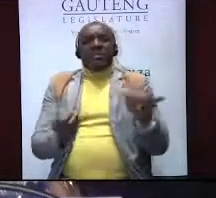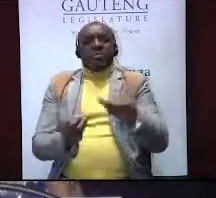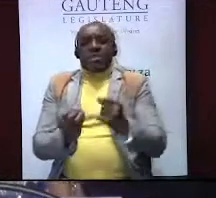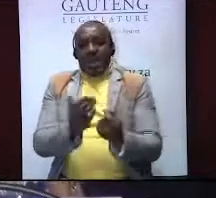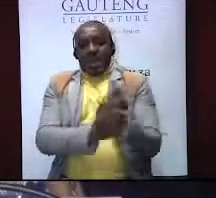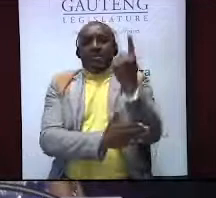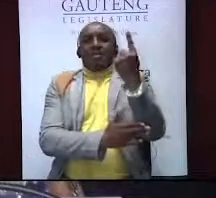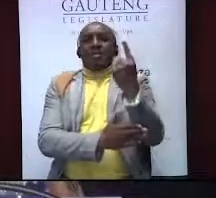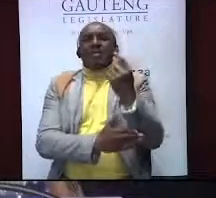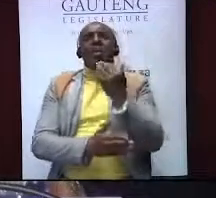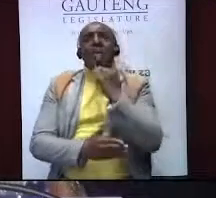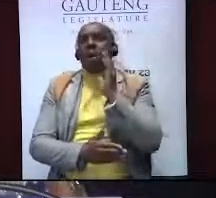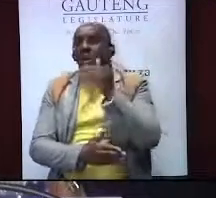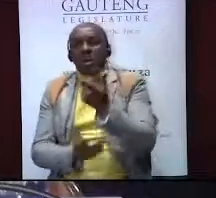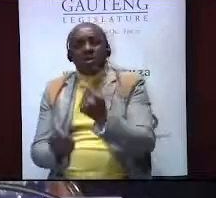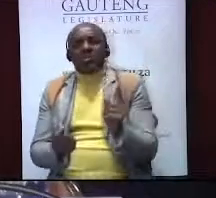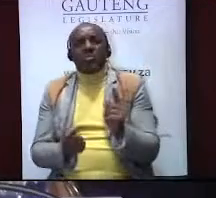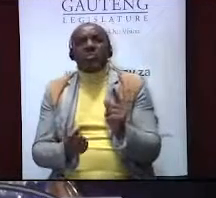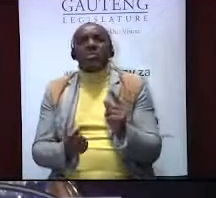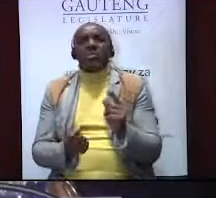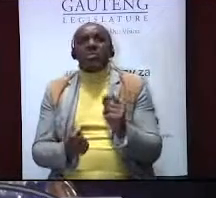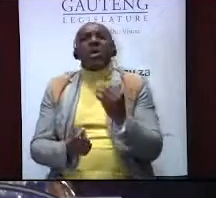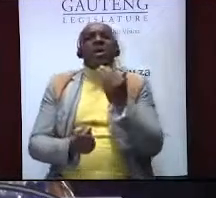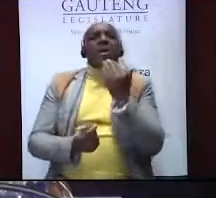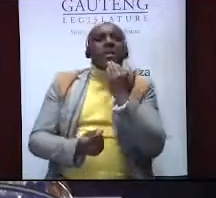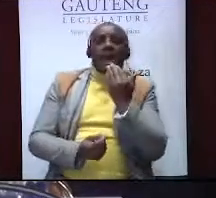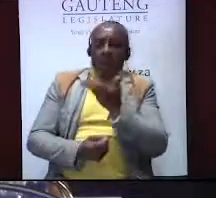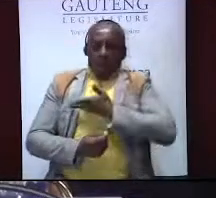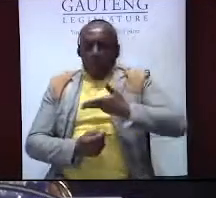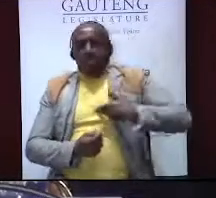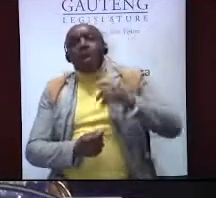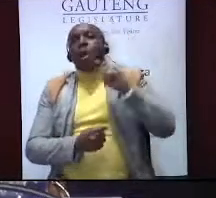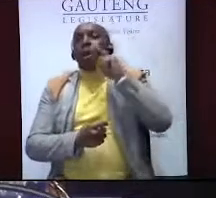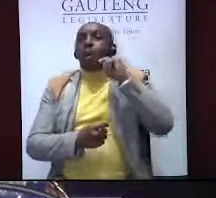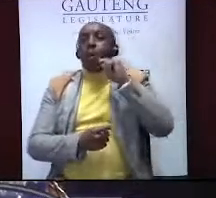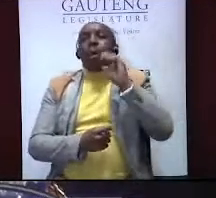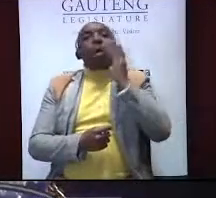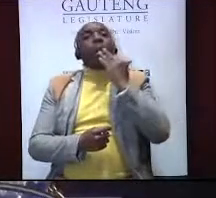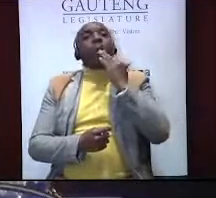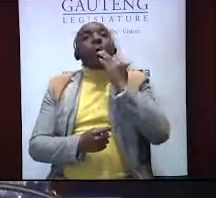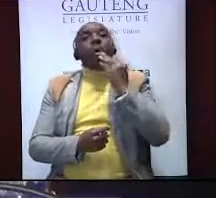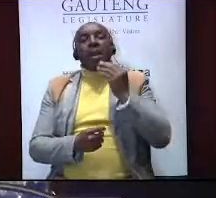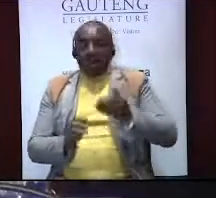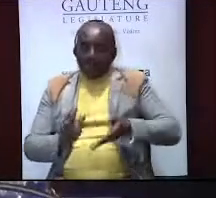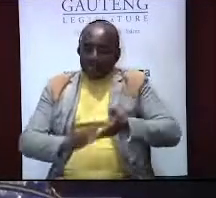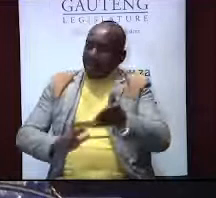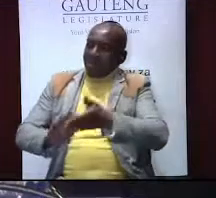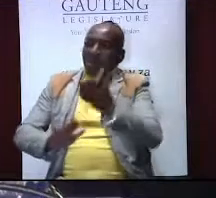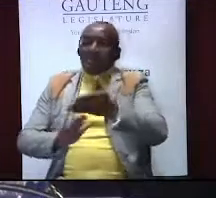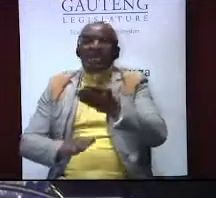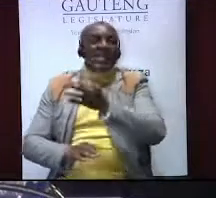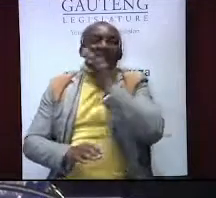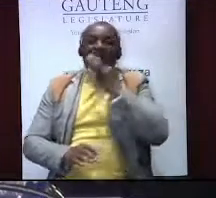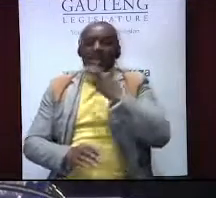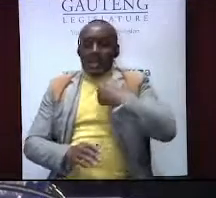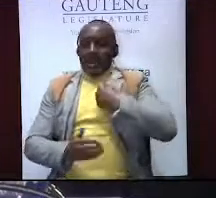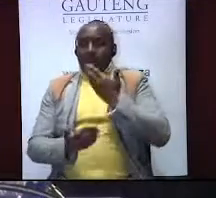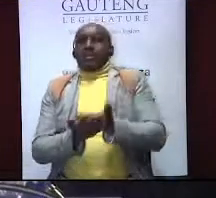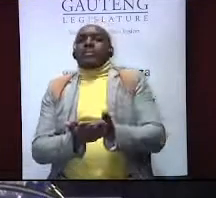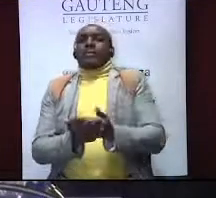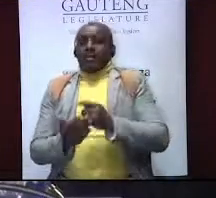it? Who is that woman and man who will come out and say, send me,